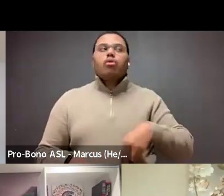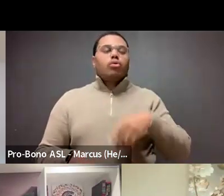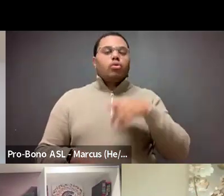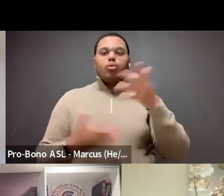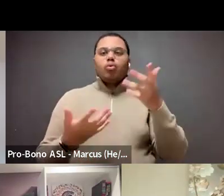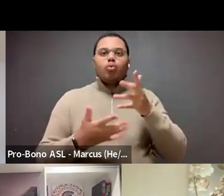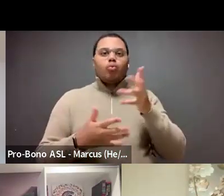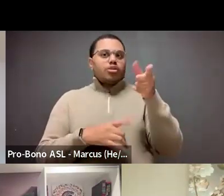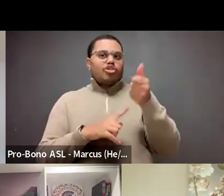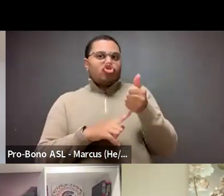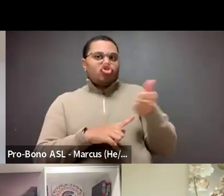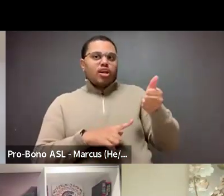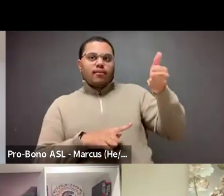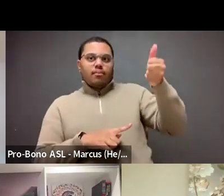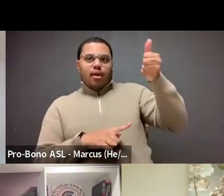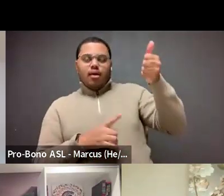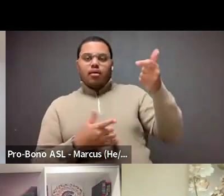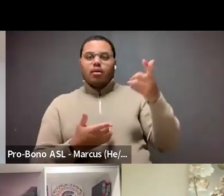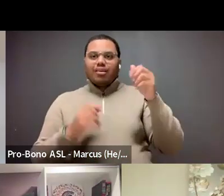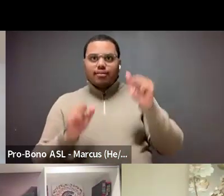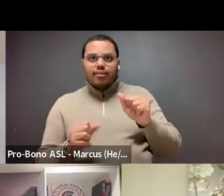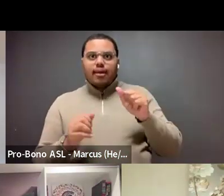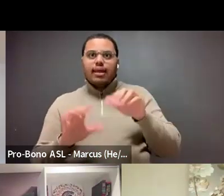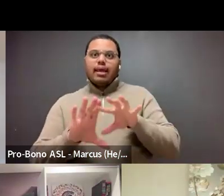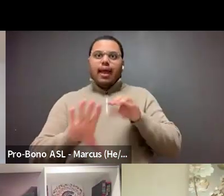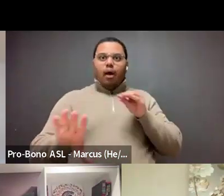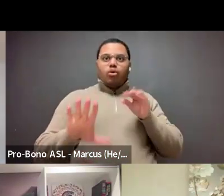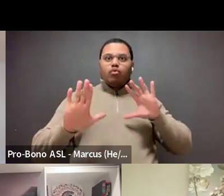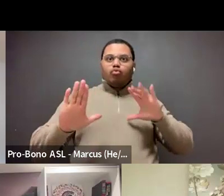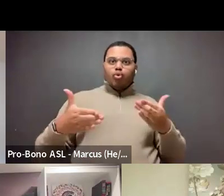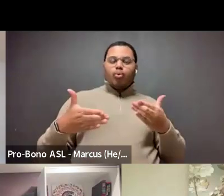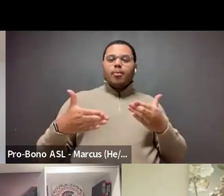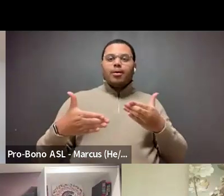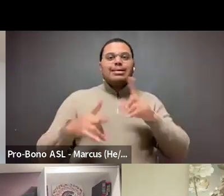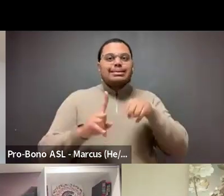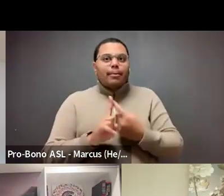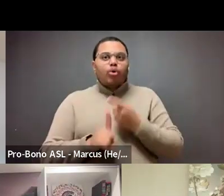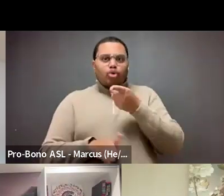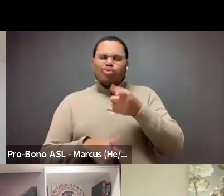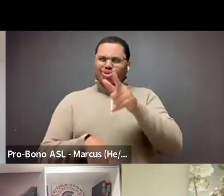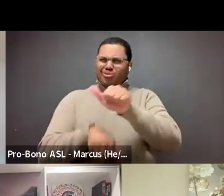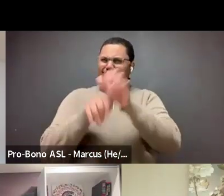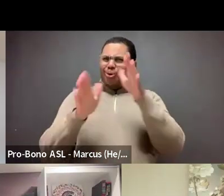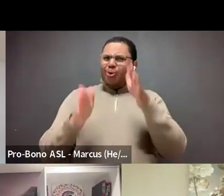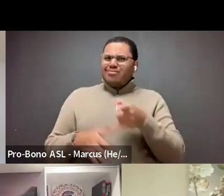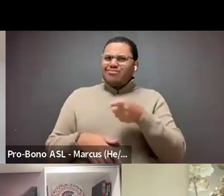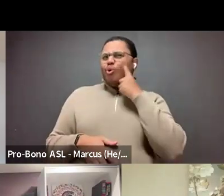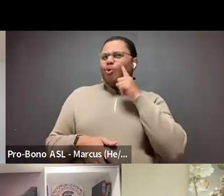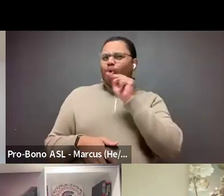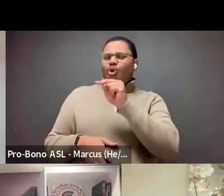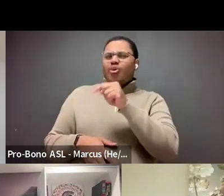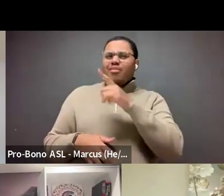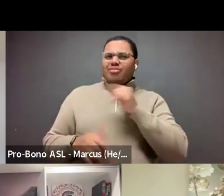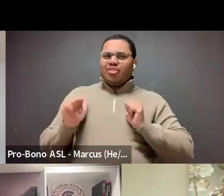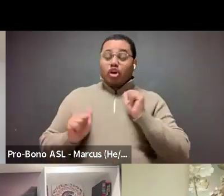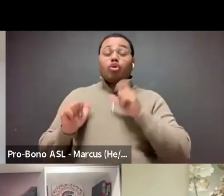chain of command, so that like you can take it out of the room. It doesn't, it's about you as, you're an employee of the theater and you're allowed to ask for